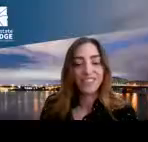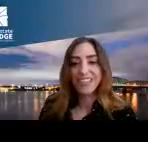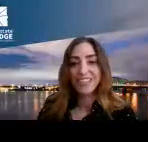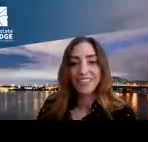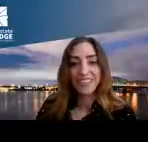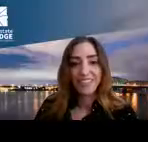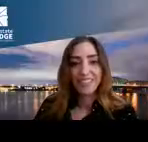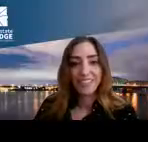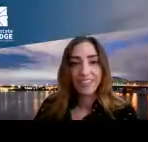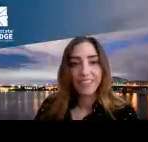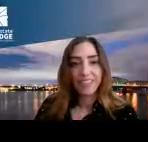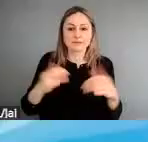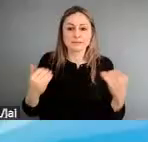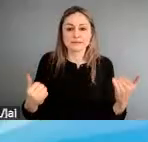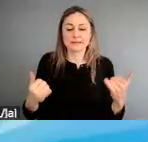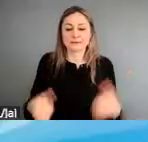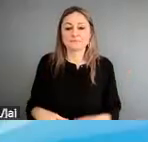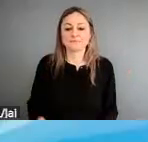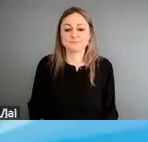sounds great.